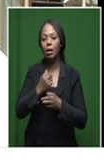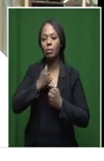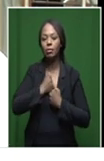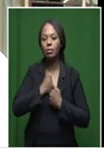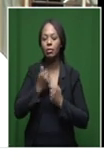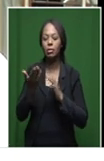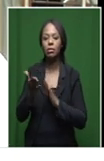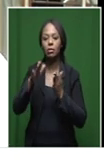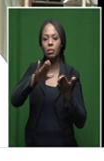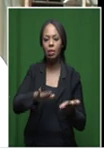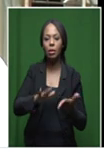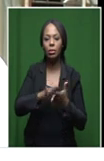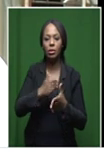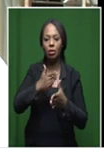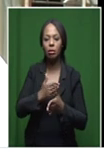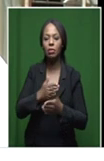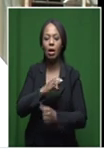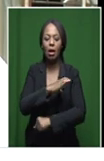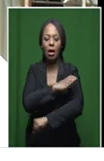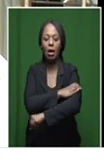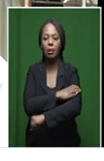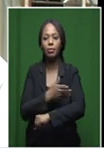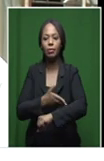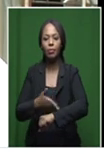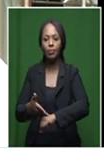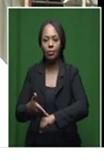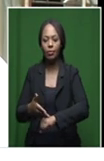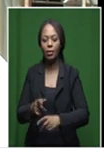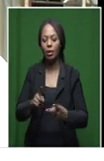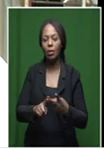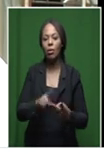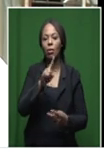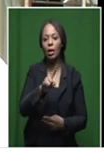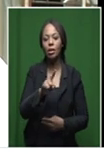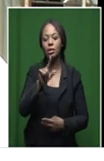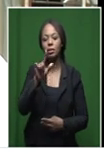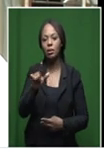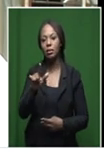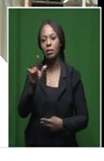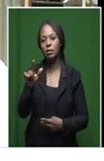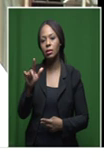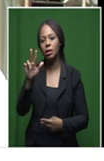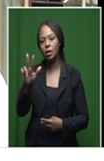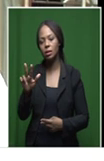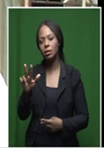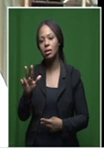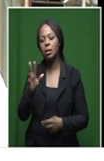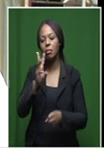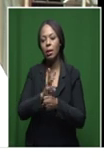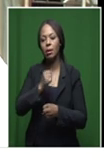In 1978, I lost my mom because of